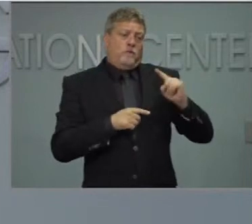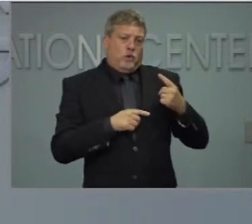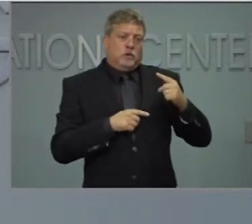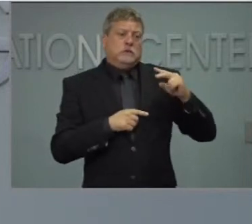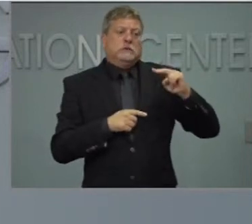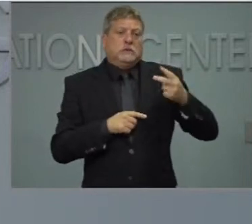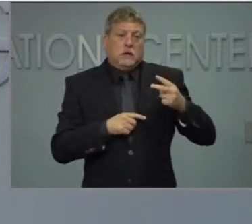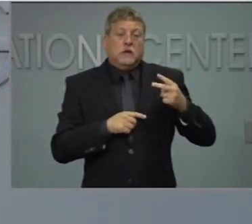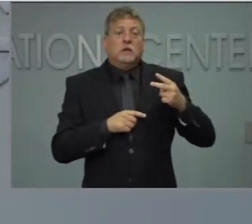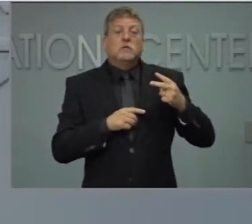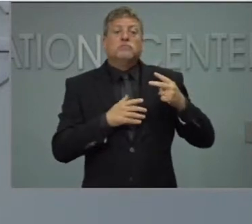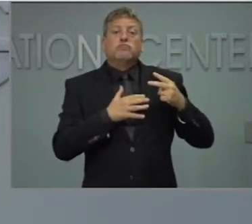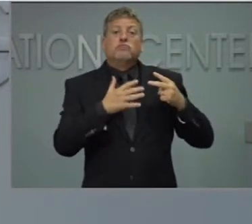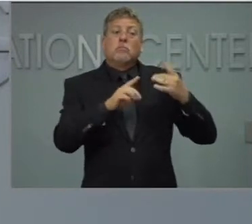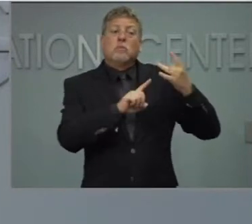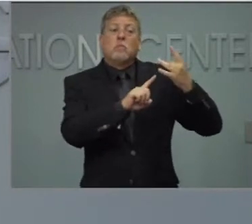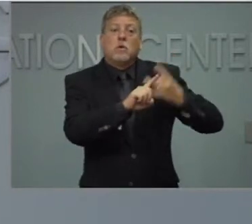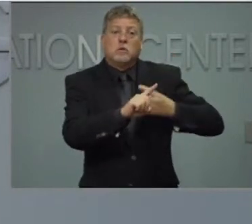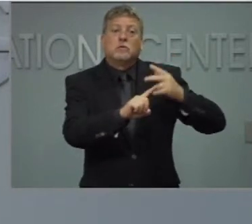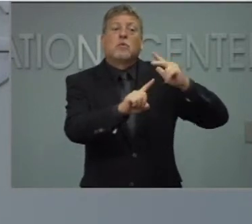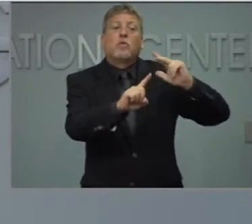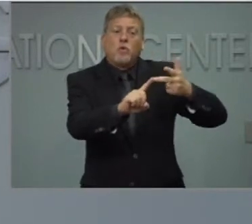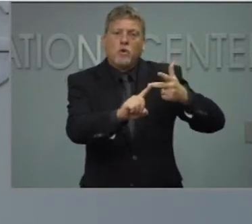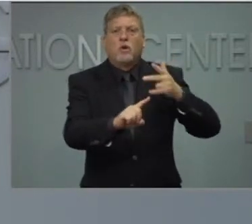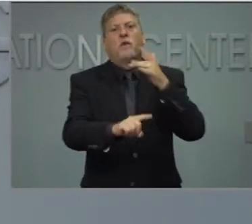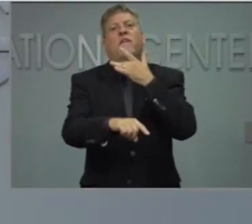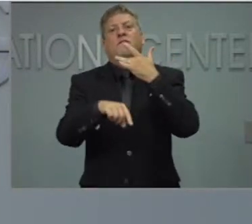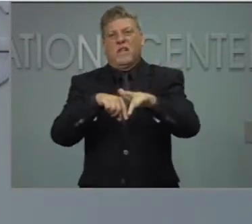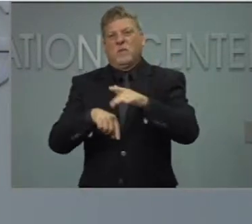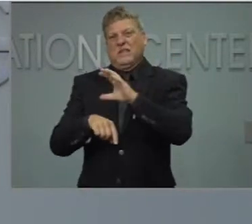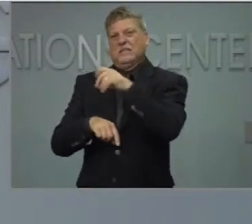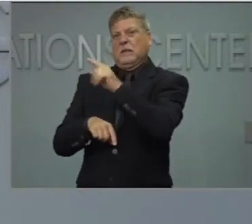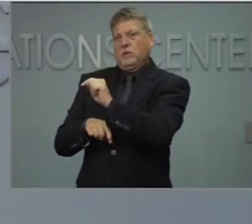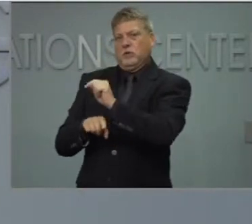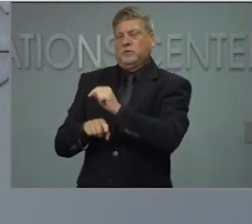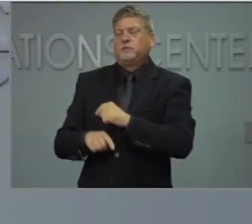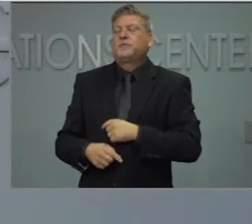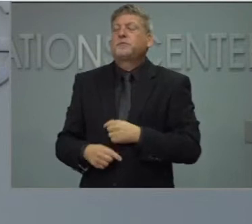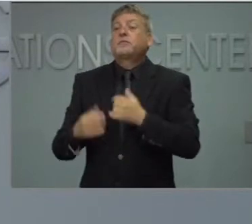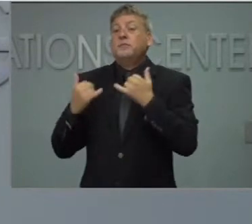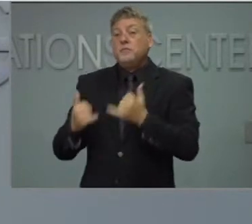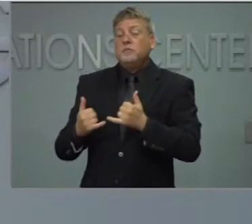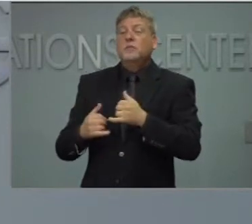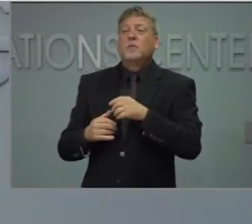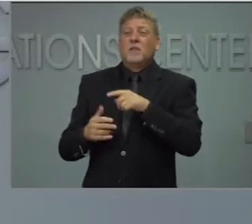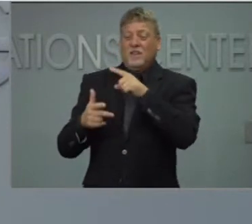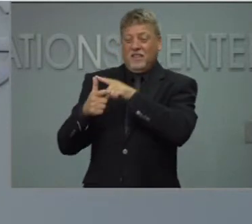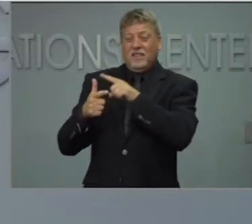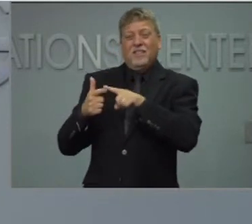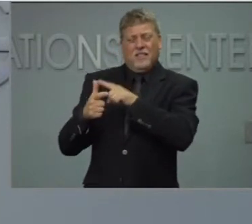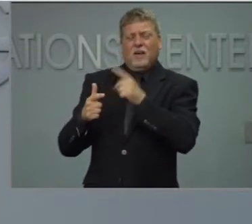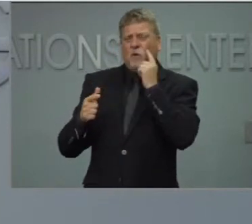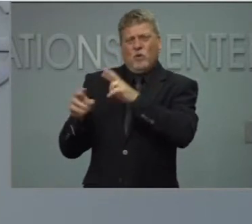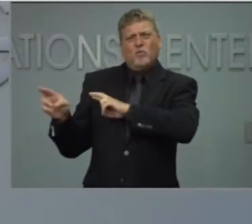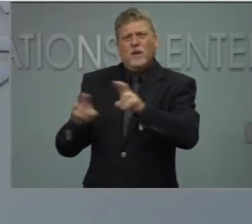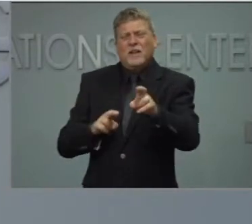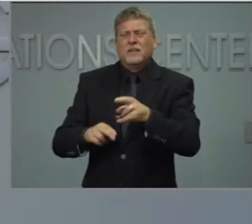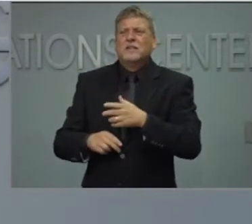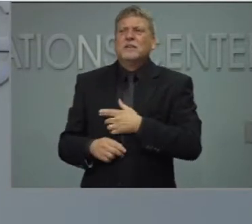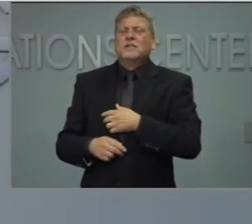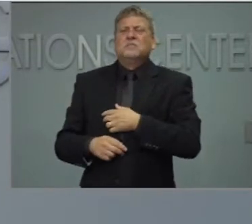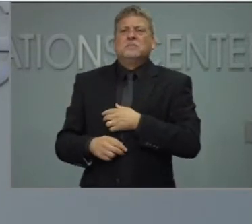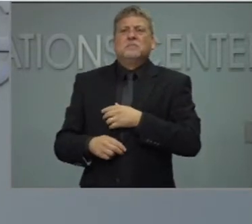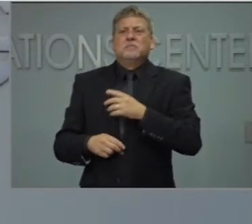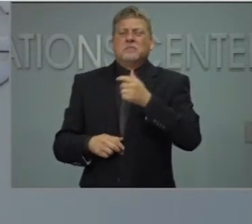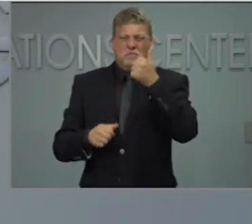going to do it for certain age groups or certain subsets of populations? We will be ready for all those permutations. I think we're in a different place than we were